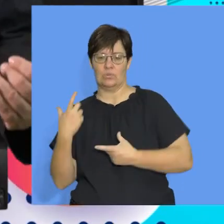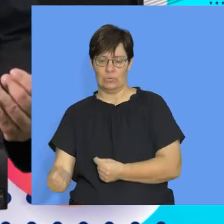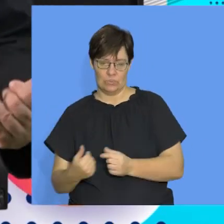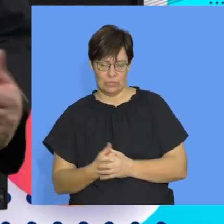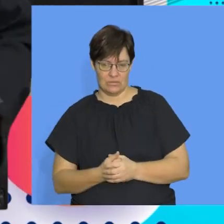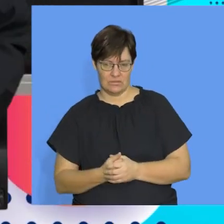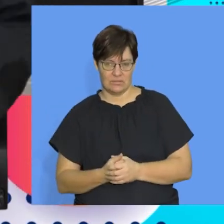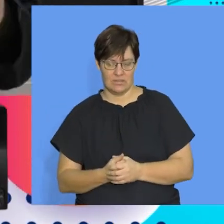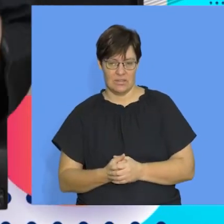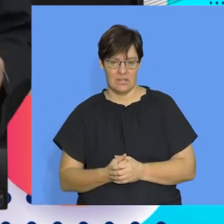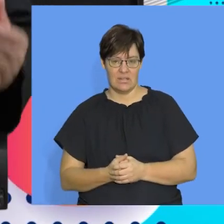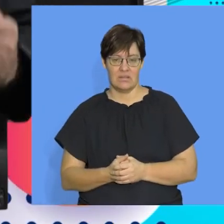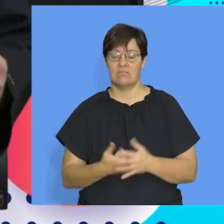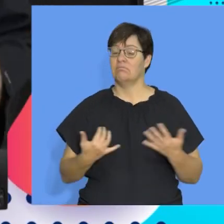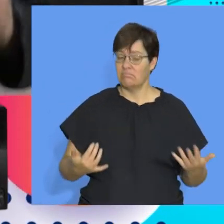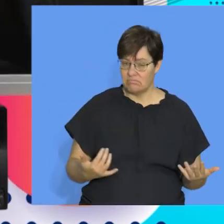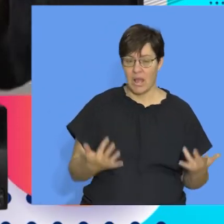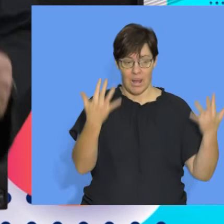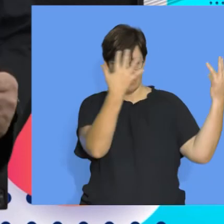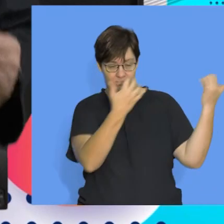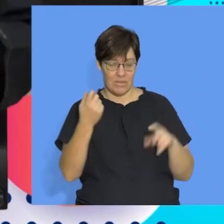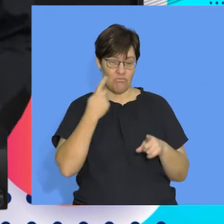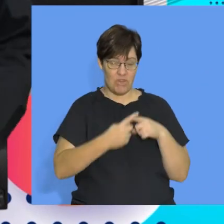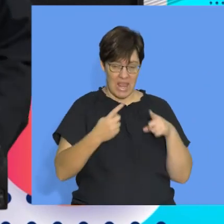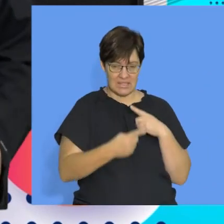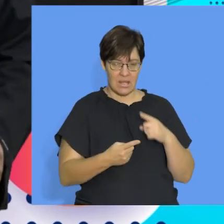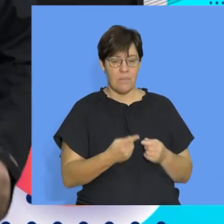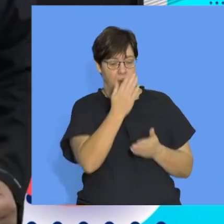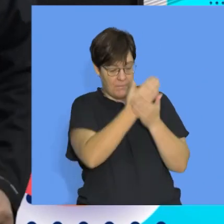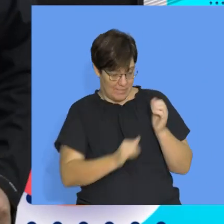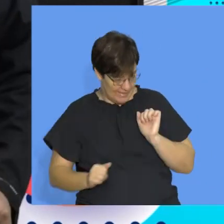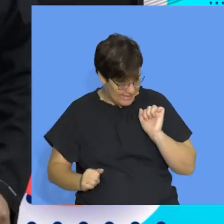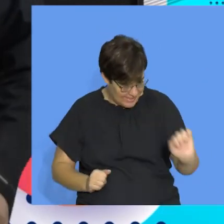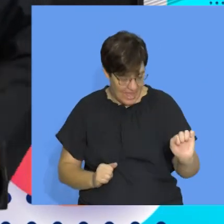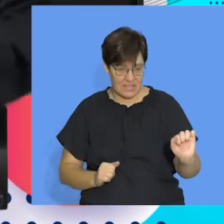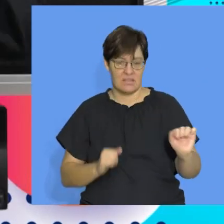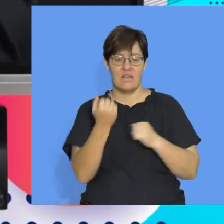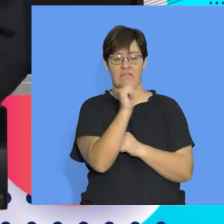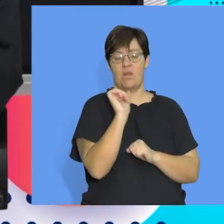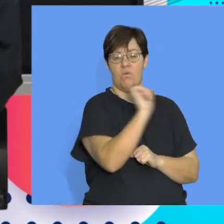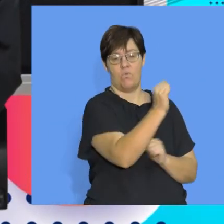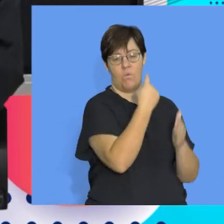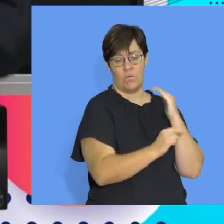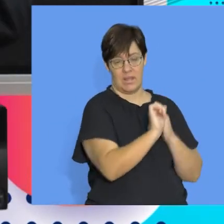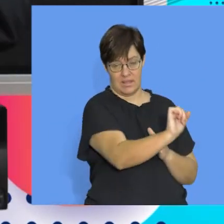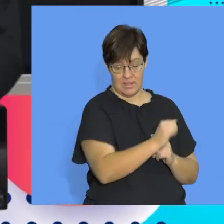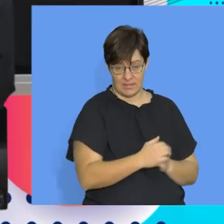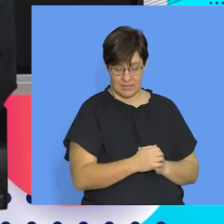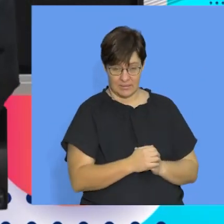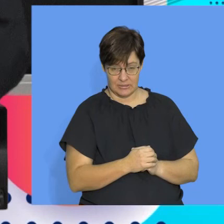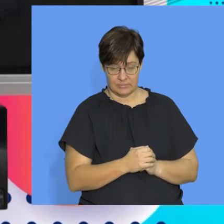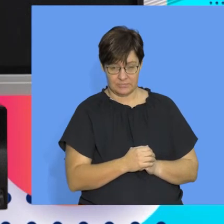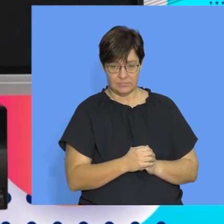Then obviously you have to work out the rental and apportion it in terms of the floor space. Important, use